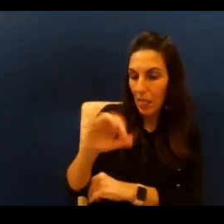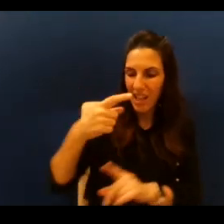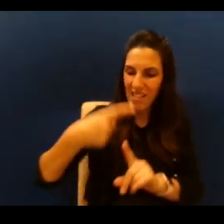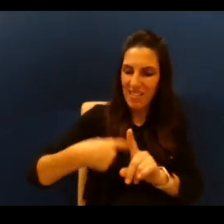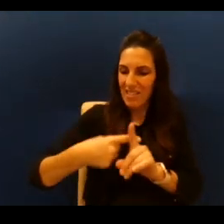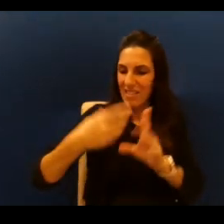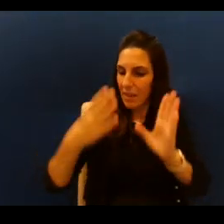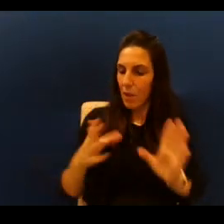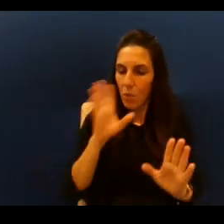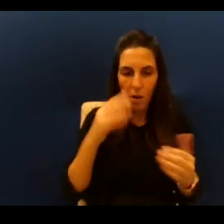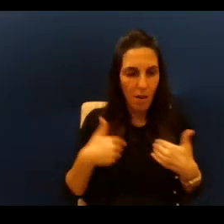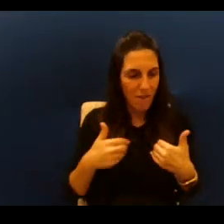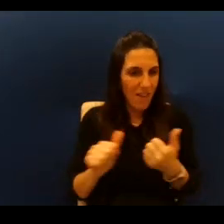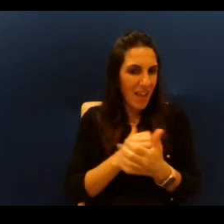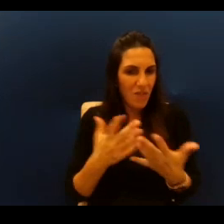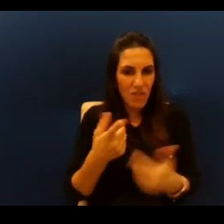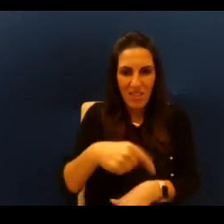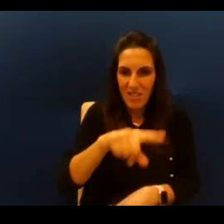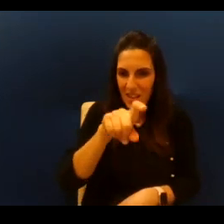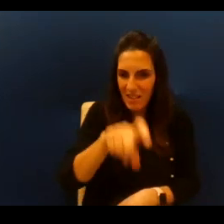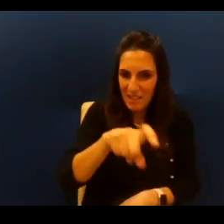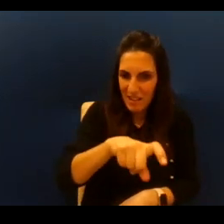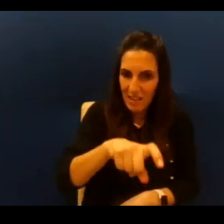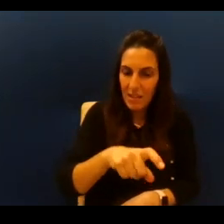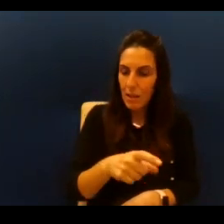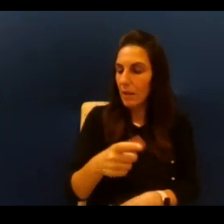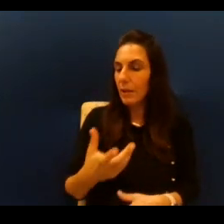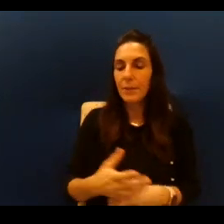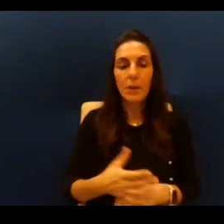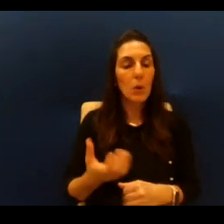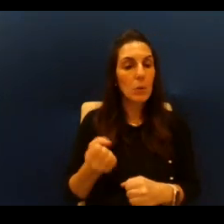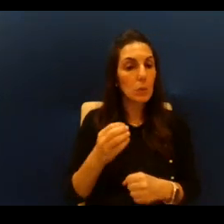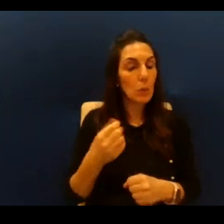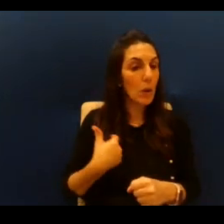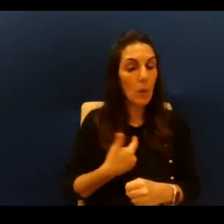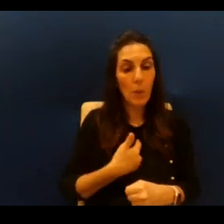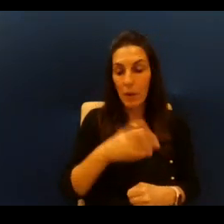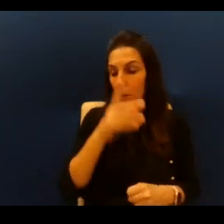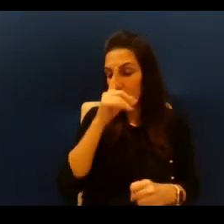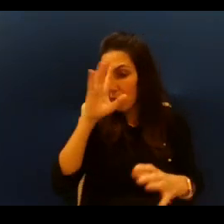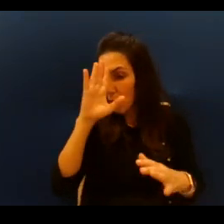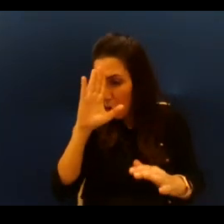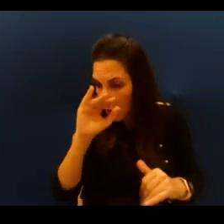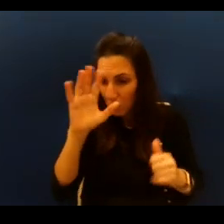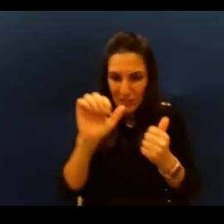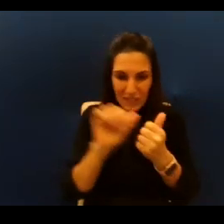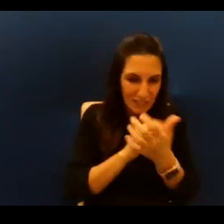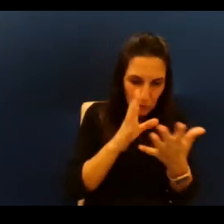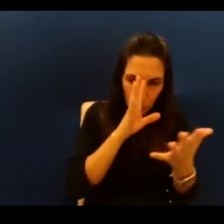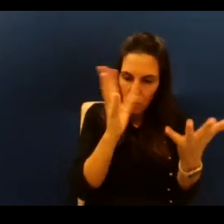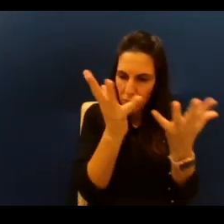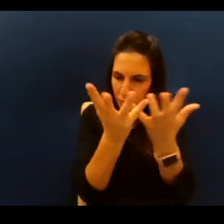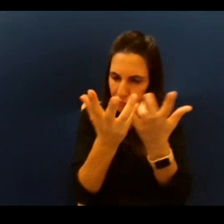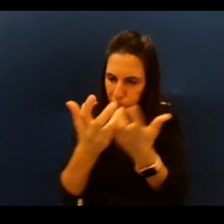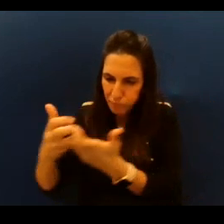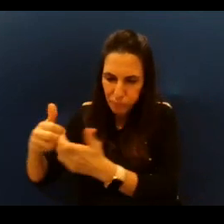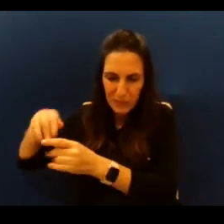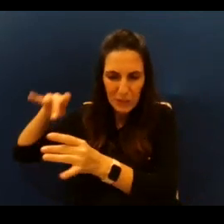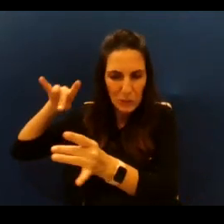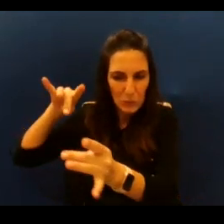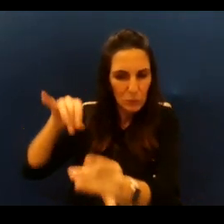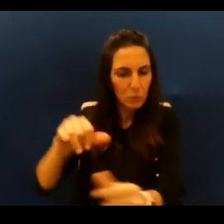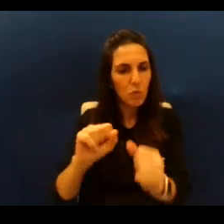we're the facilitators. So we're hoping everything will go smoothly so that the construction